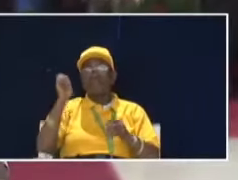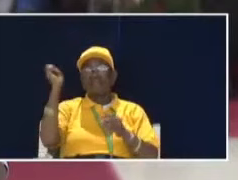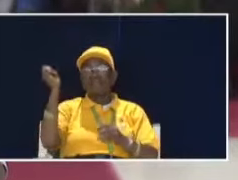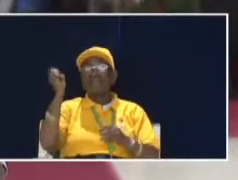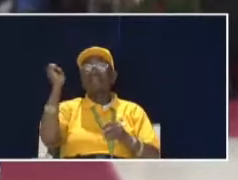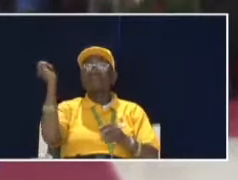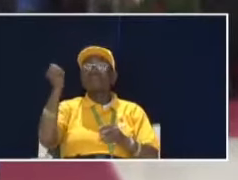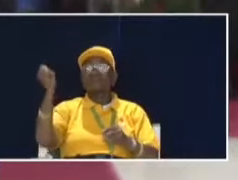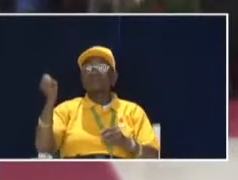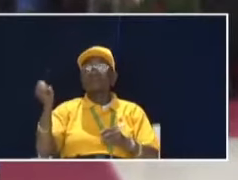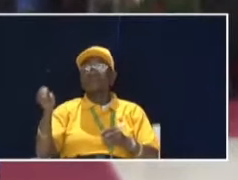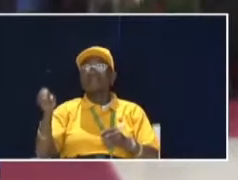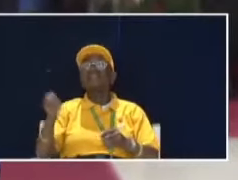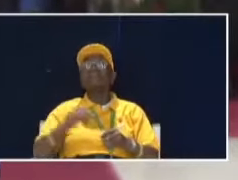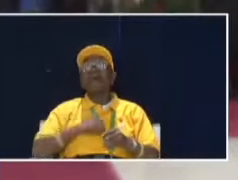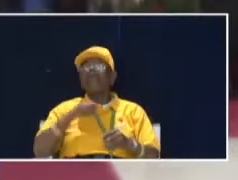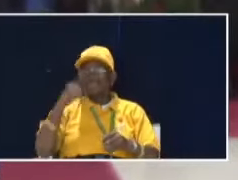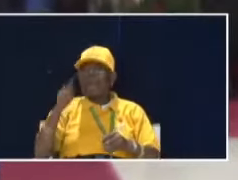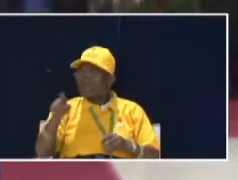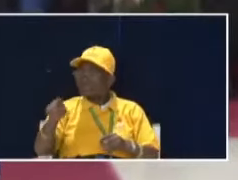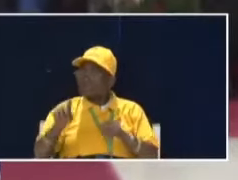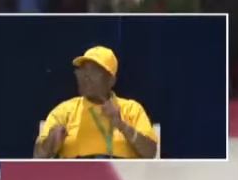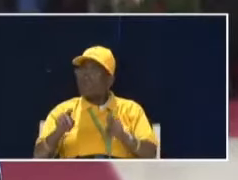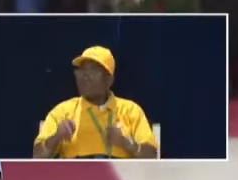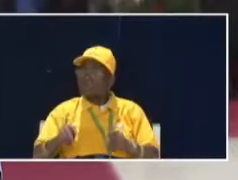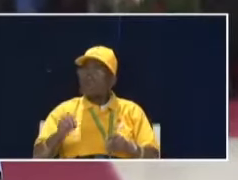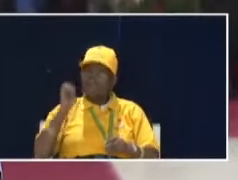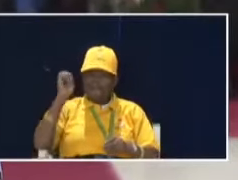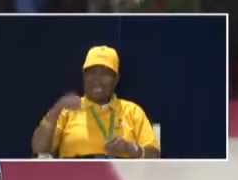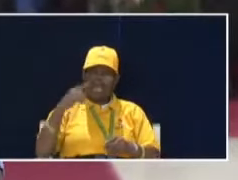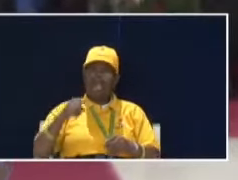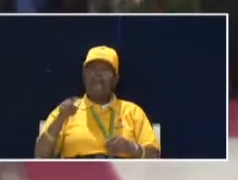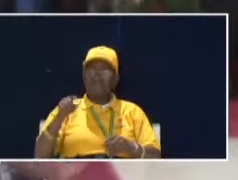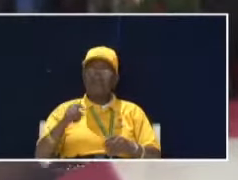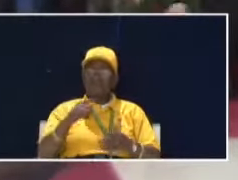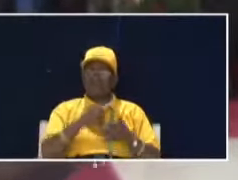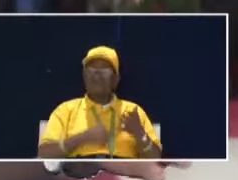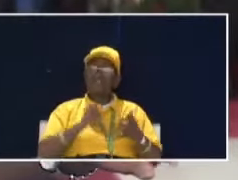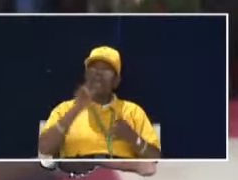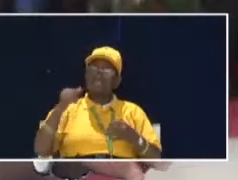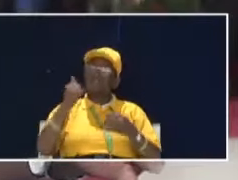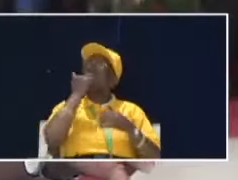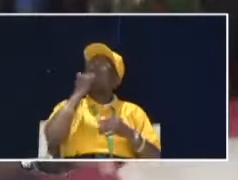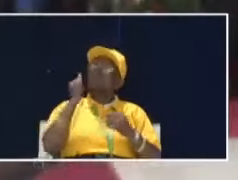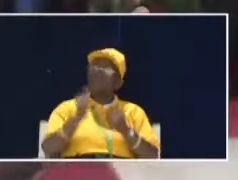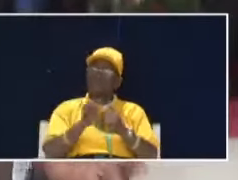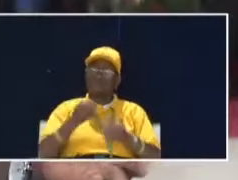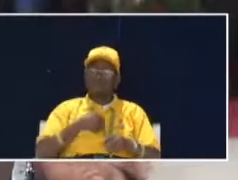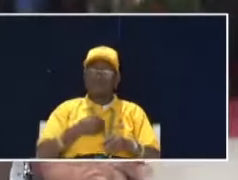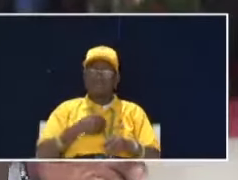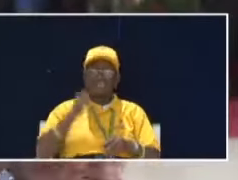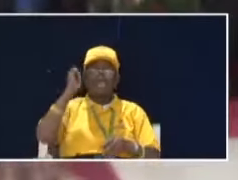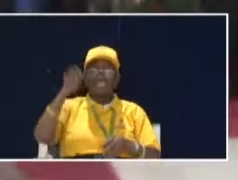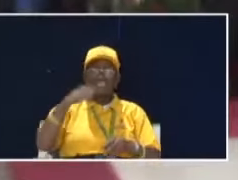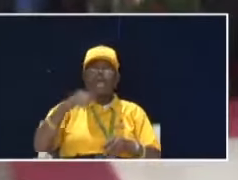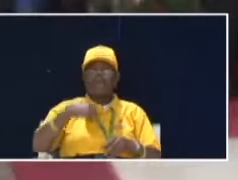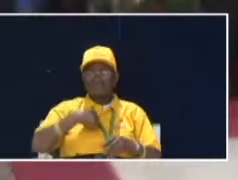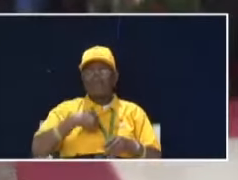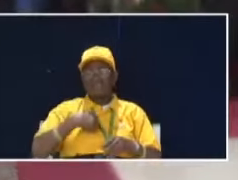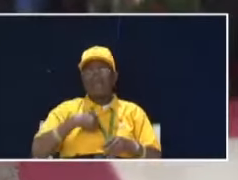you people. He said, what's wrong with us? He said, I applied to you for a scholarship.